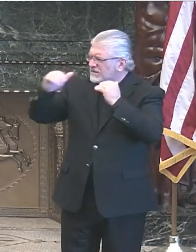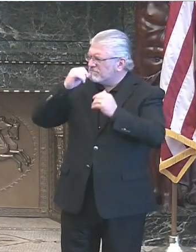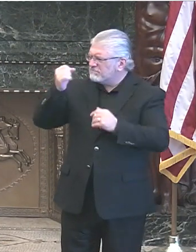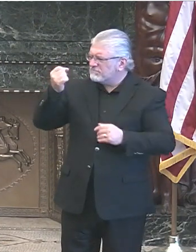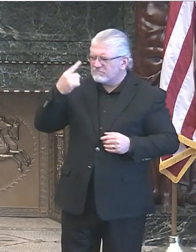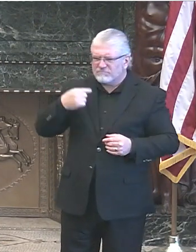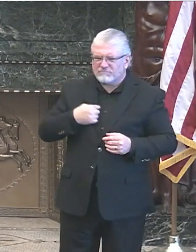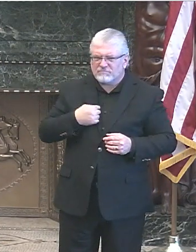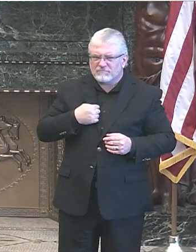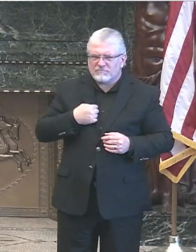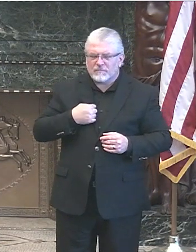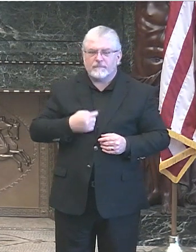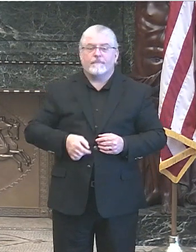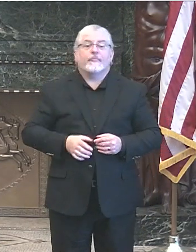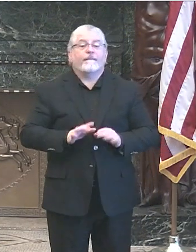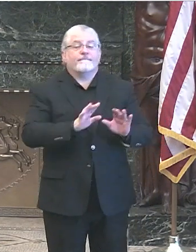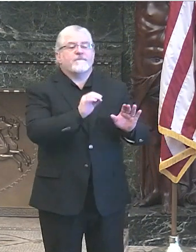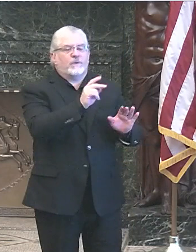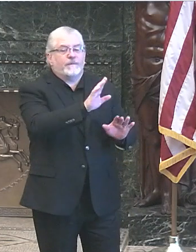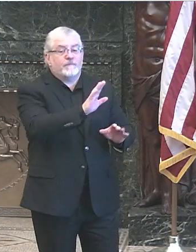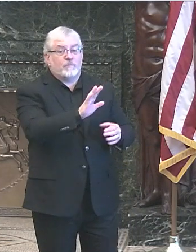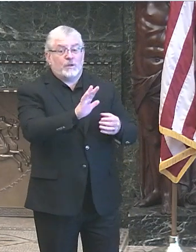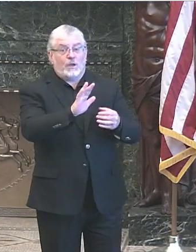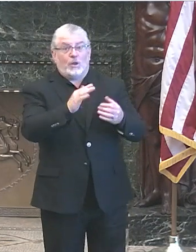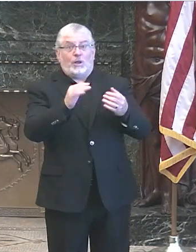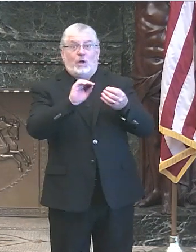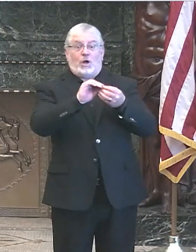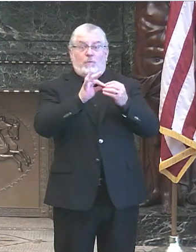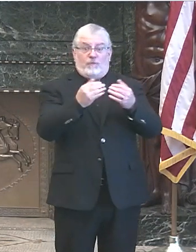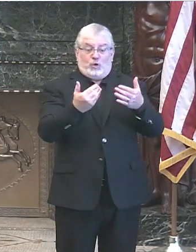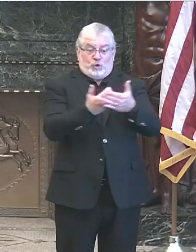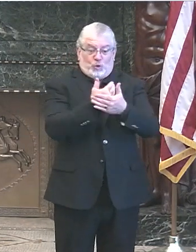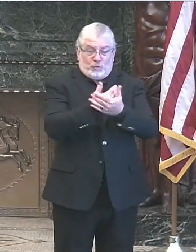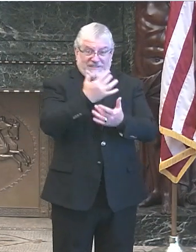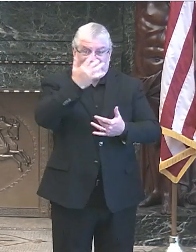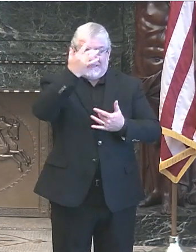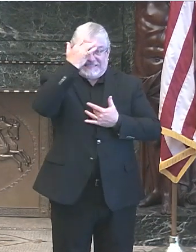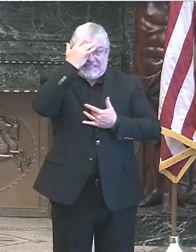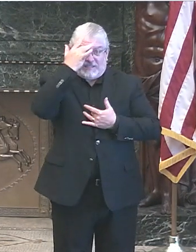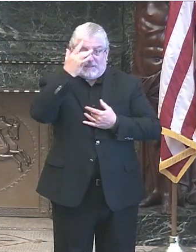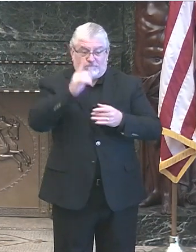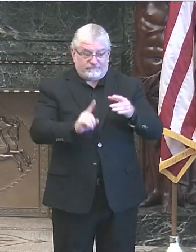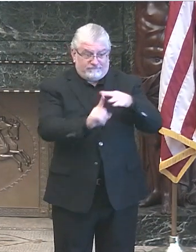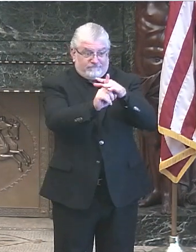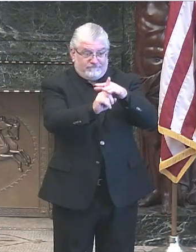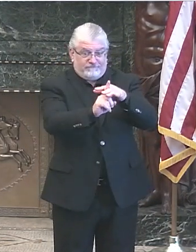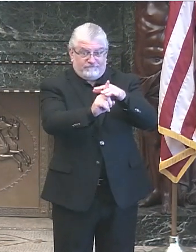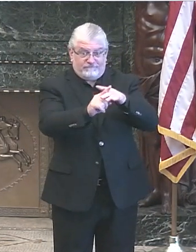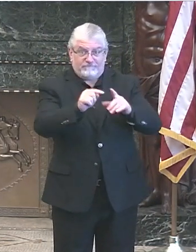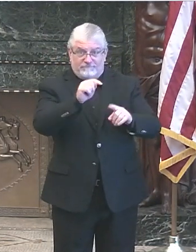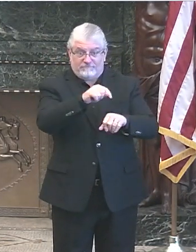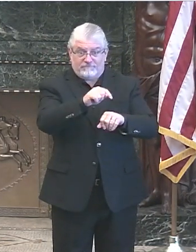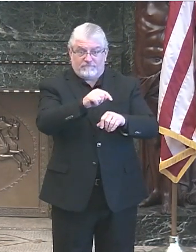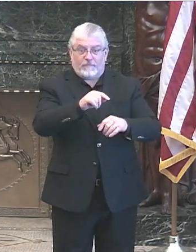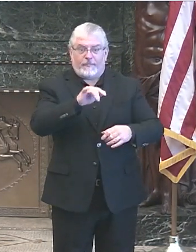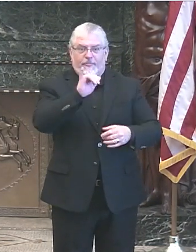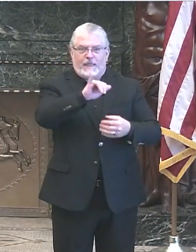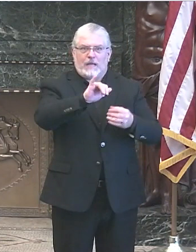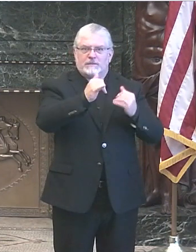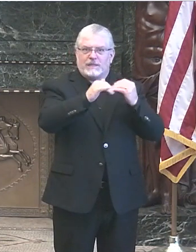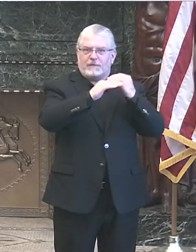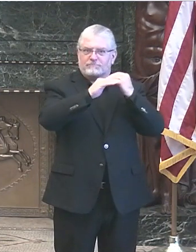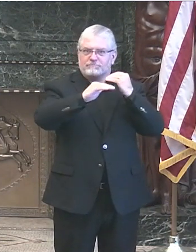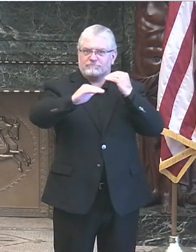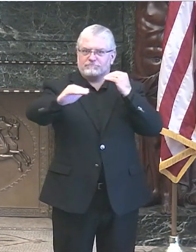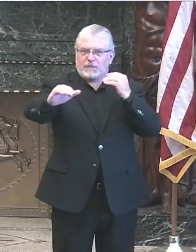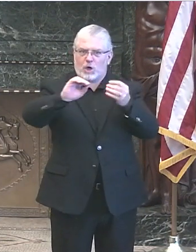the number of new infections is the number that I am most interested in following. And that number appears to have stabilized over the past few days. If you look before